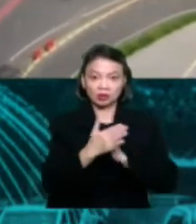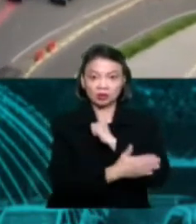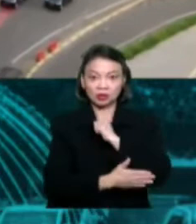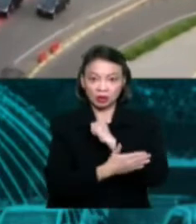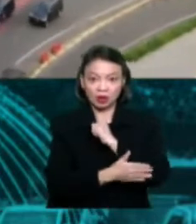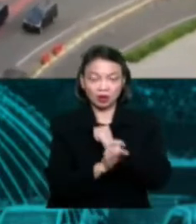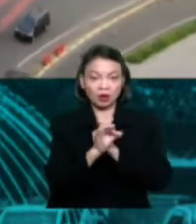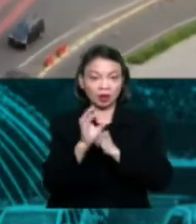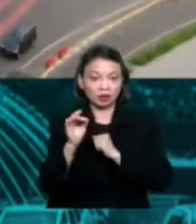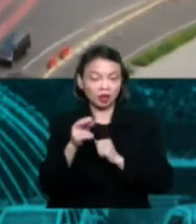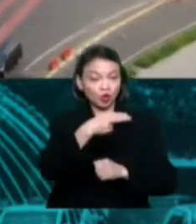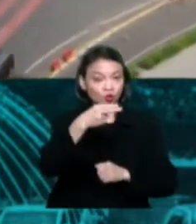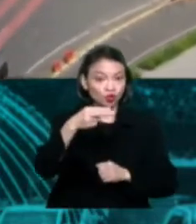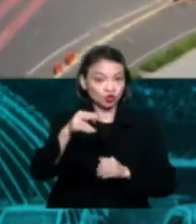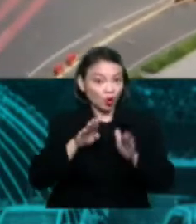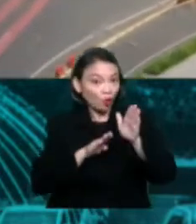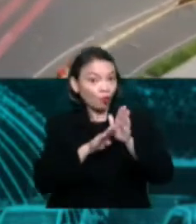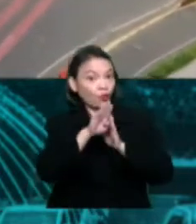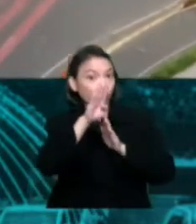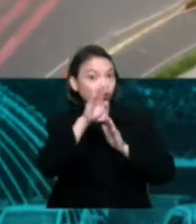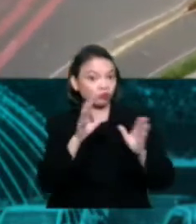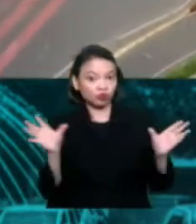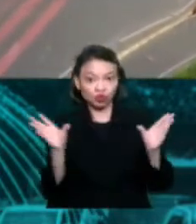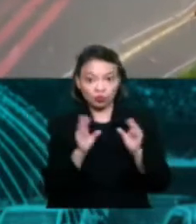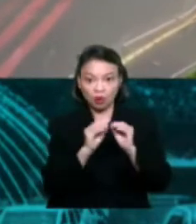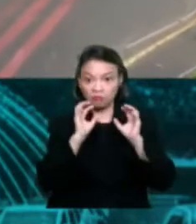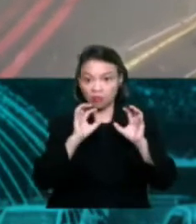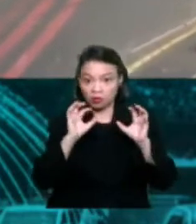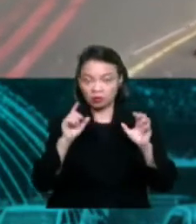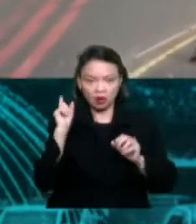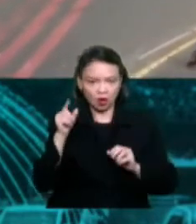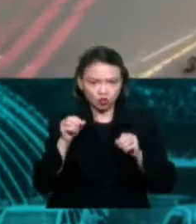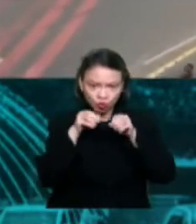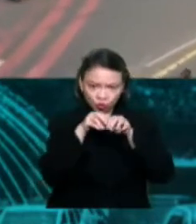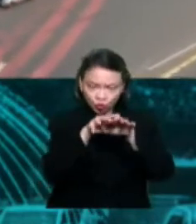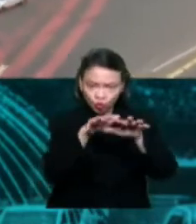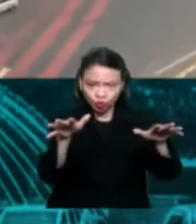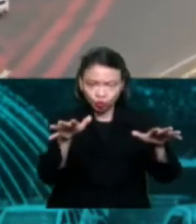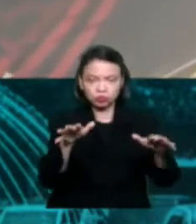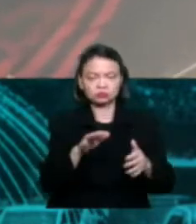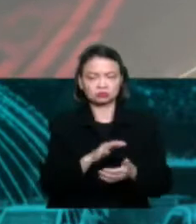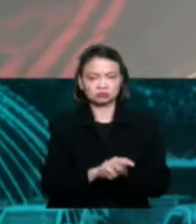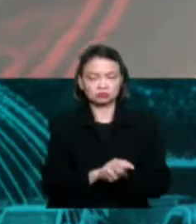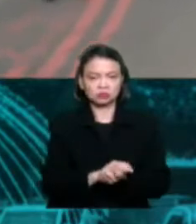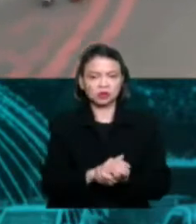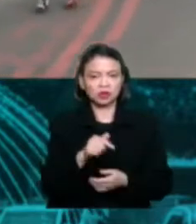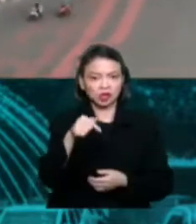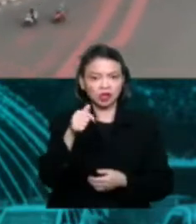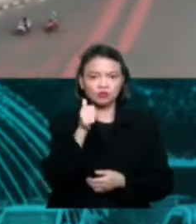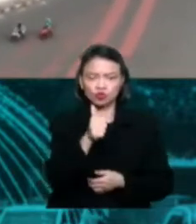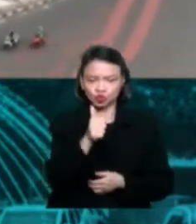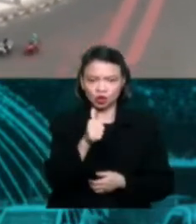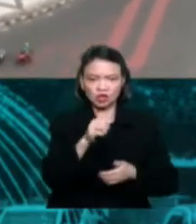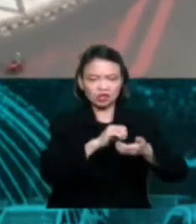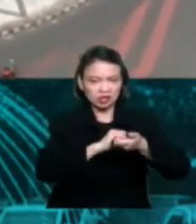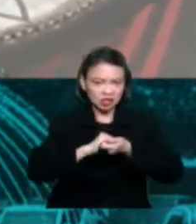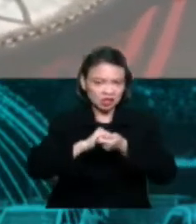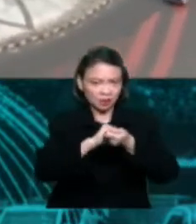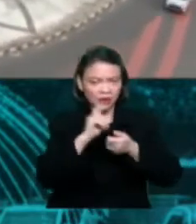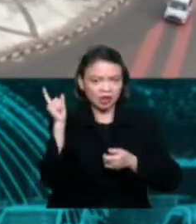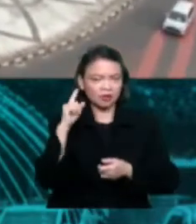And that's extremely important, and we need strong government and stakeholder action including parents and teachers. Not only they try